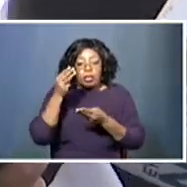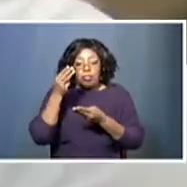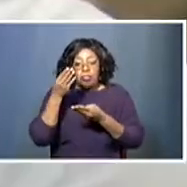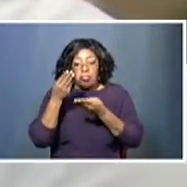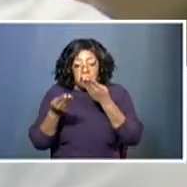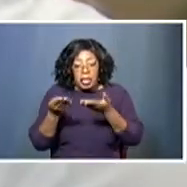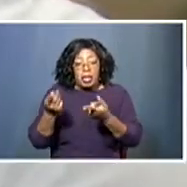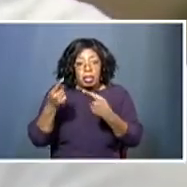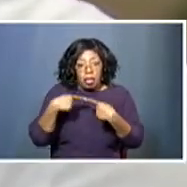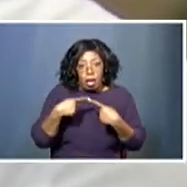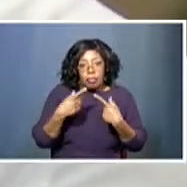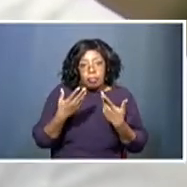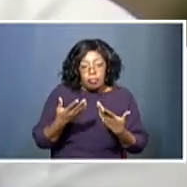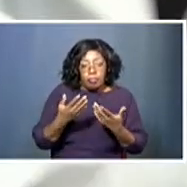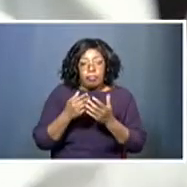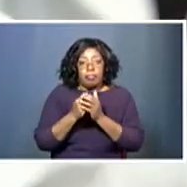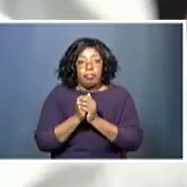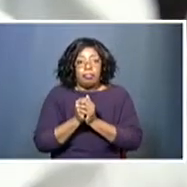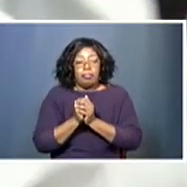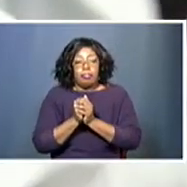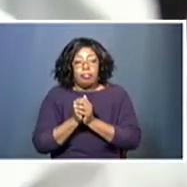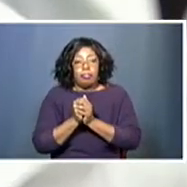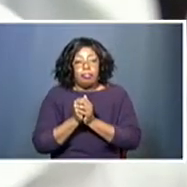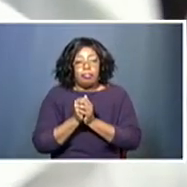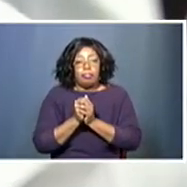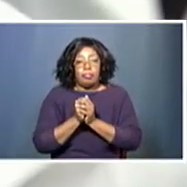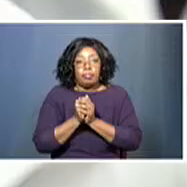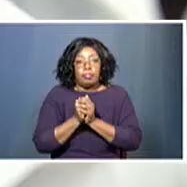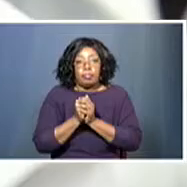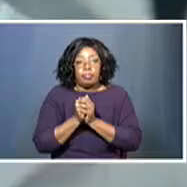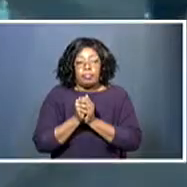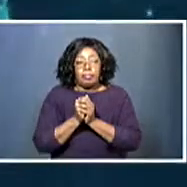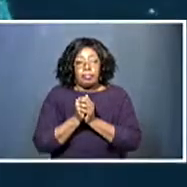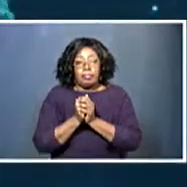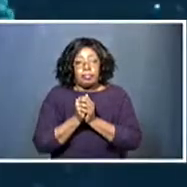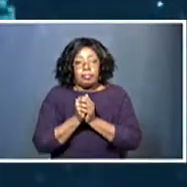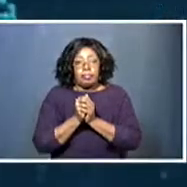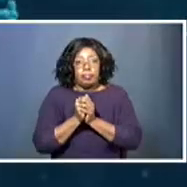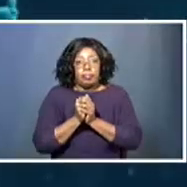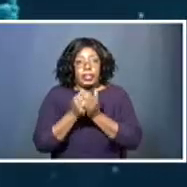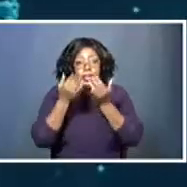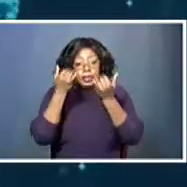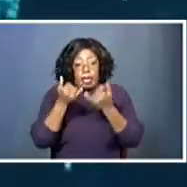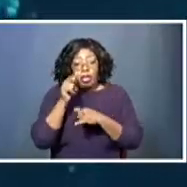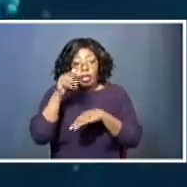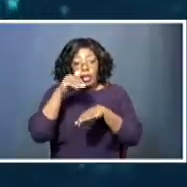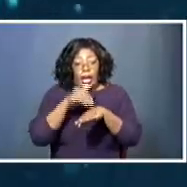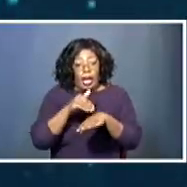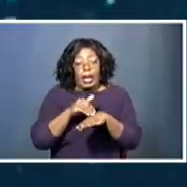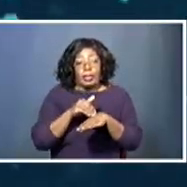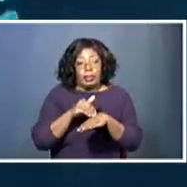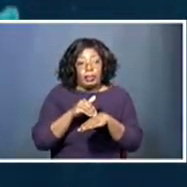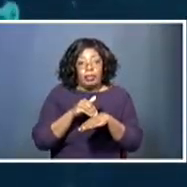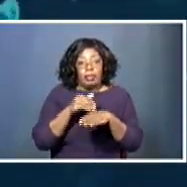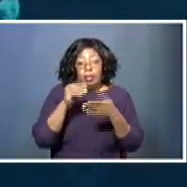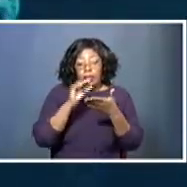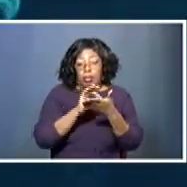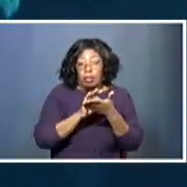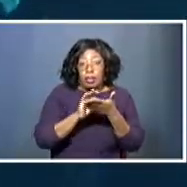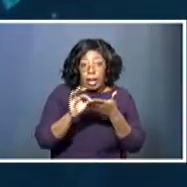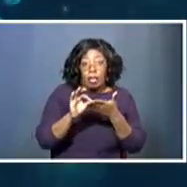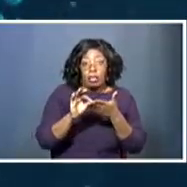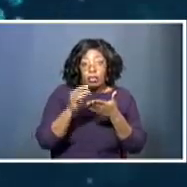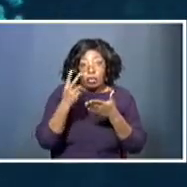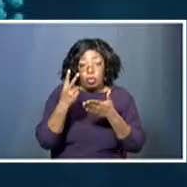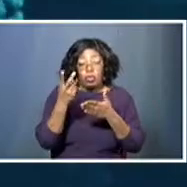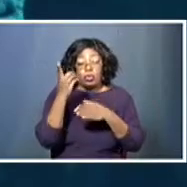remain. Cleopatra Murphy, ZNS Network News. And now for a look at the local case count between the two-day